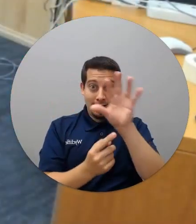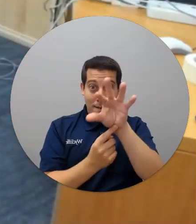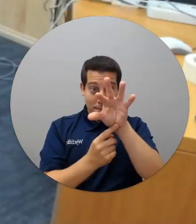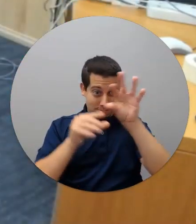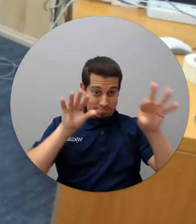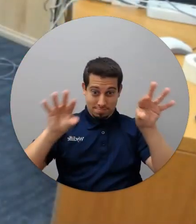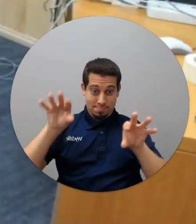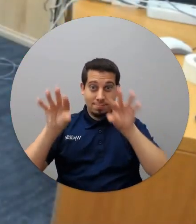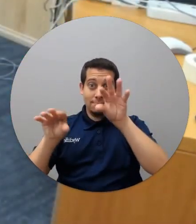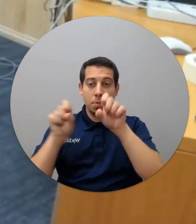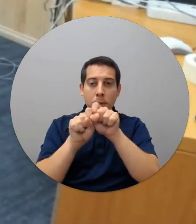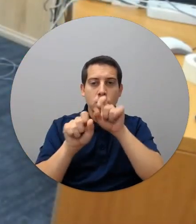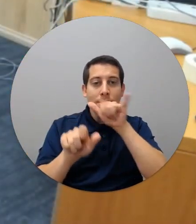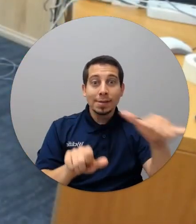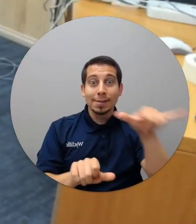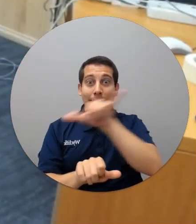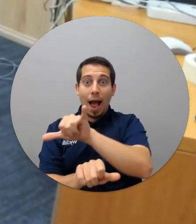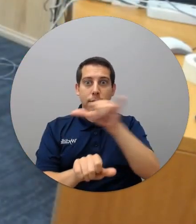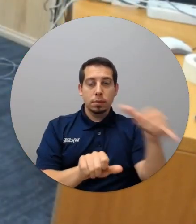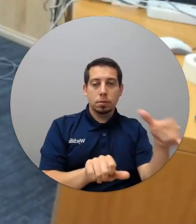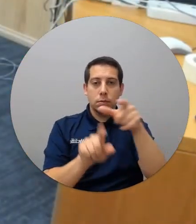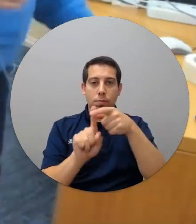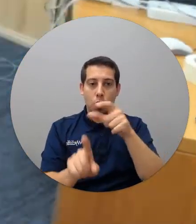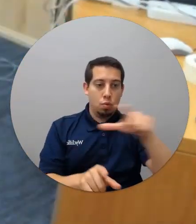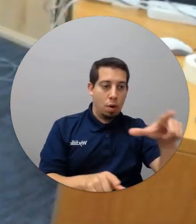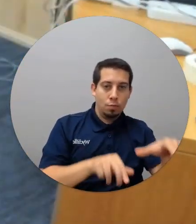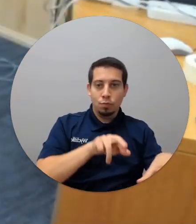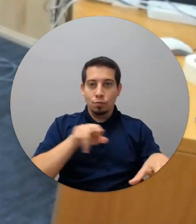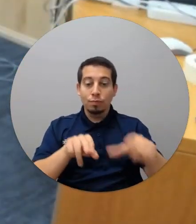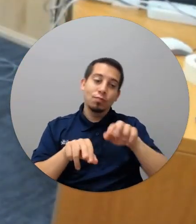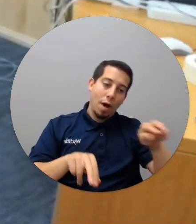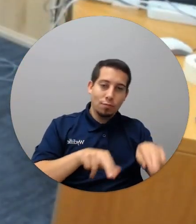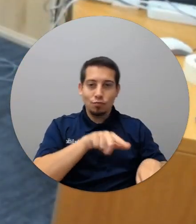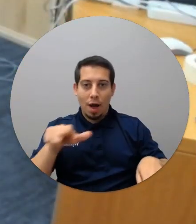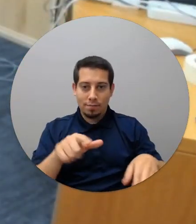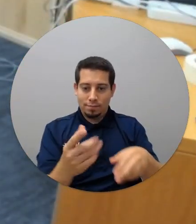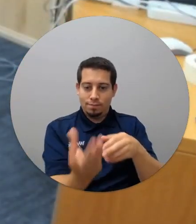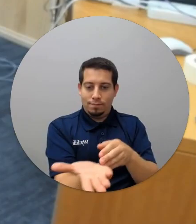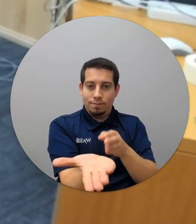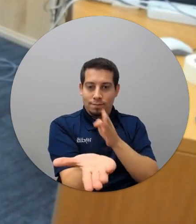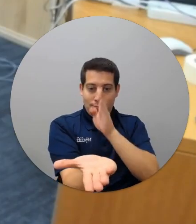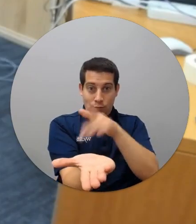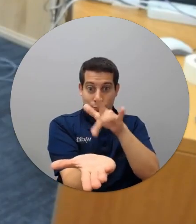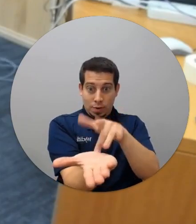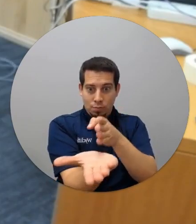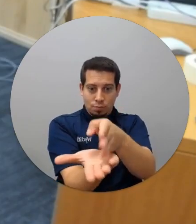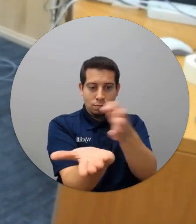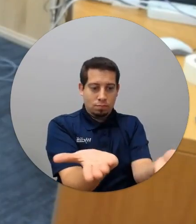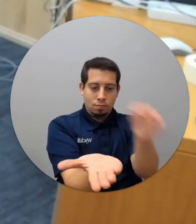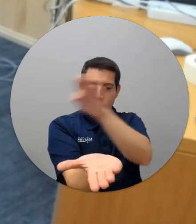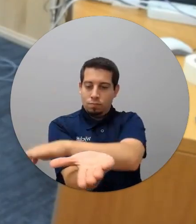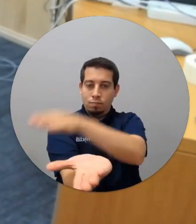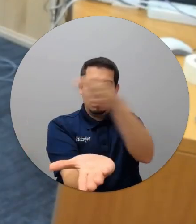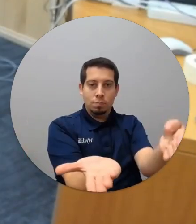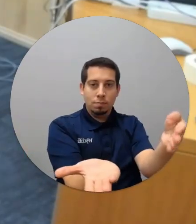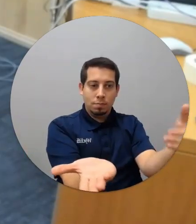We want it to be roughly symmetrical so that we know we're getting different views of the signer from different